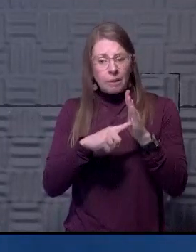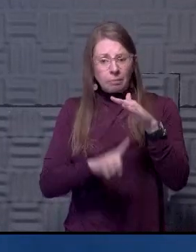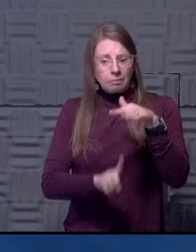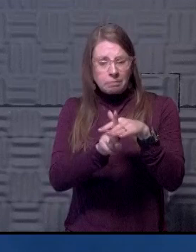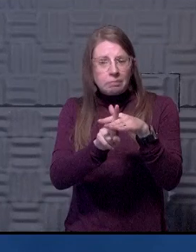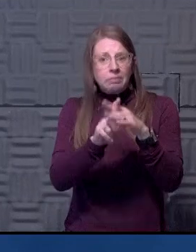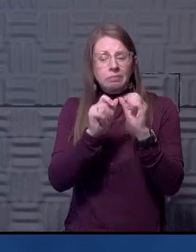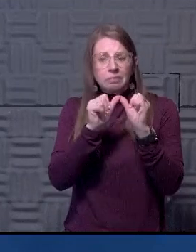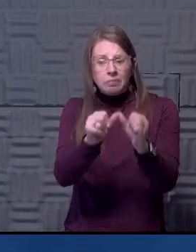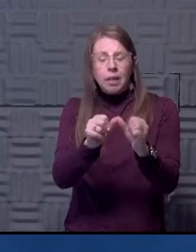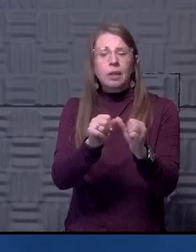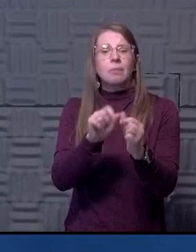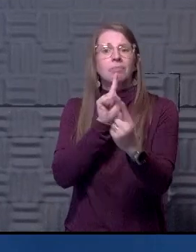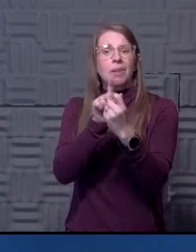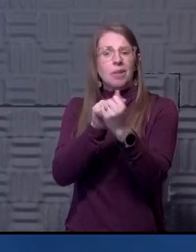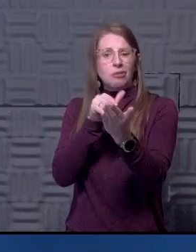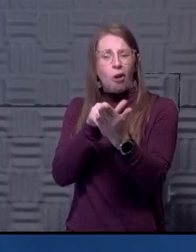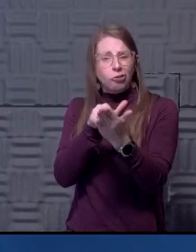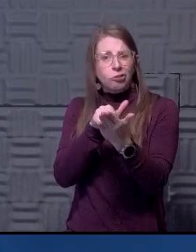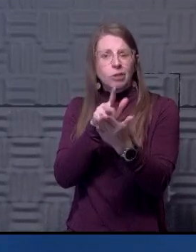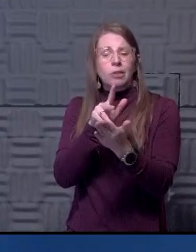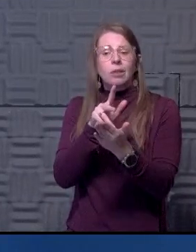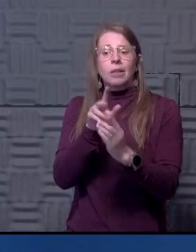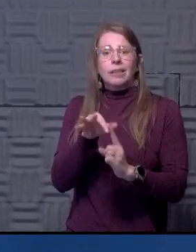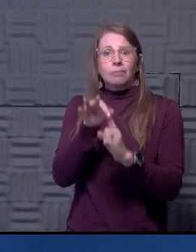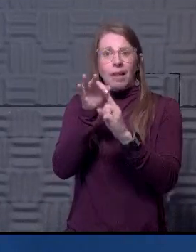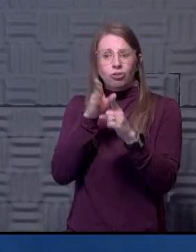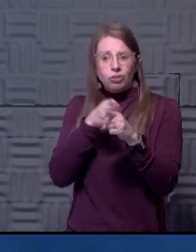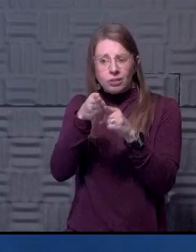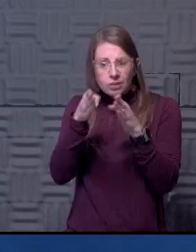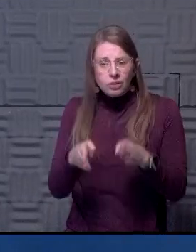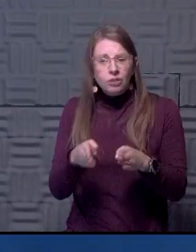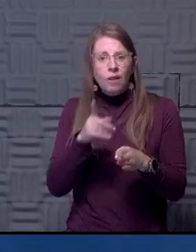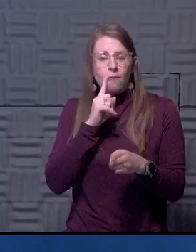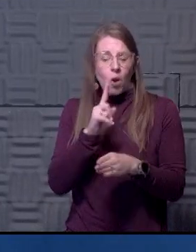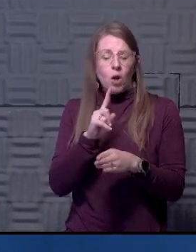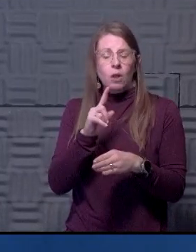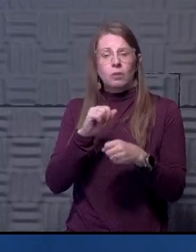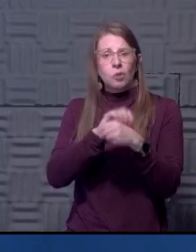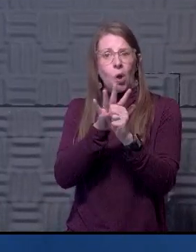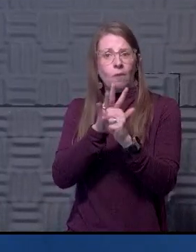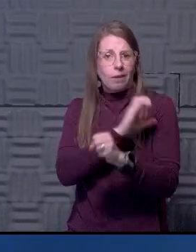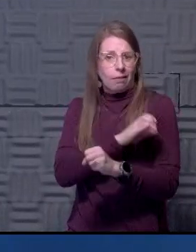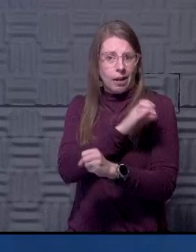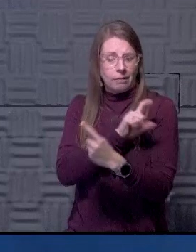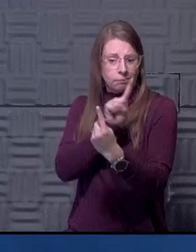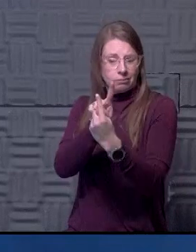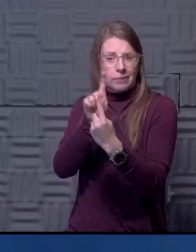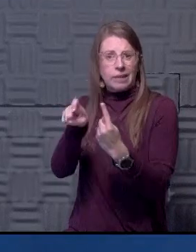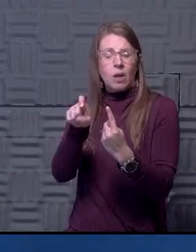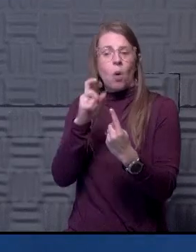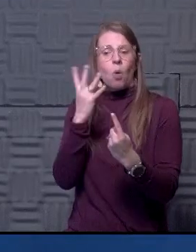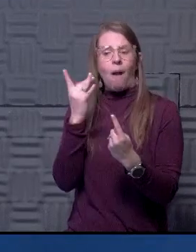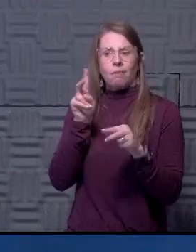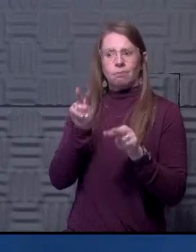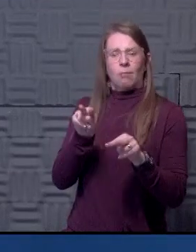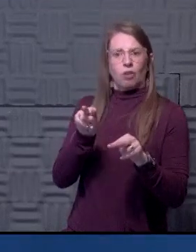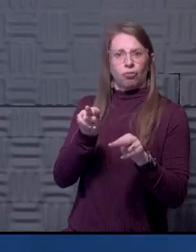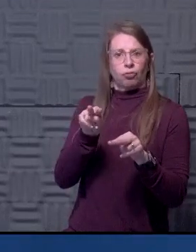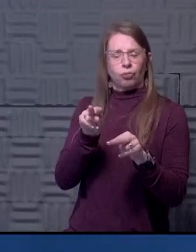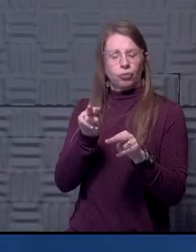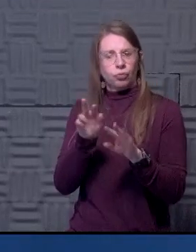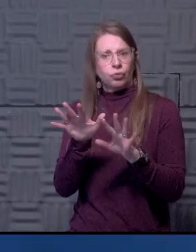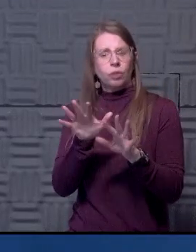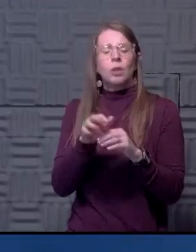do consider, being seen by a specialist in our COVID clinic. That way we can monitor for that and